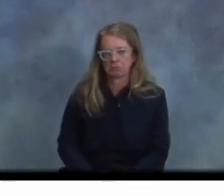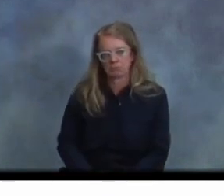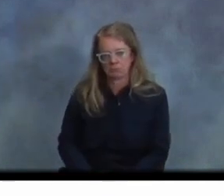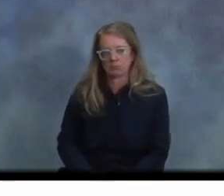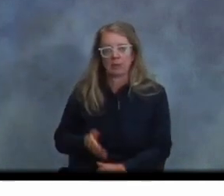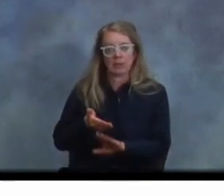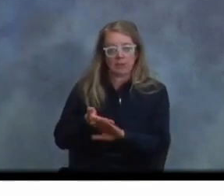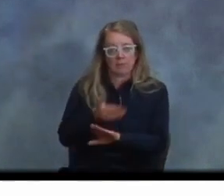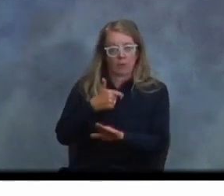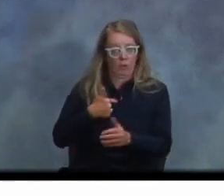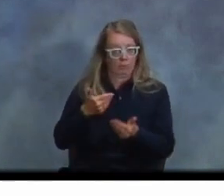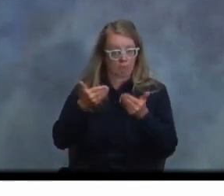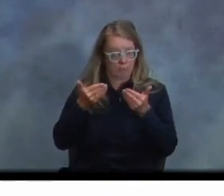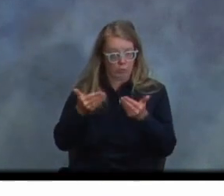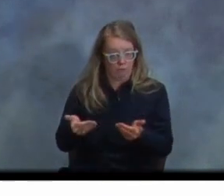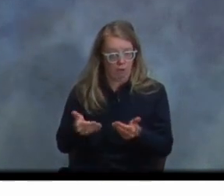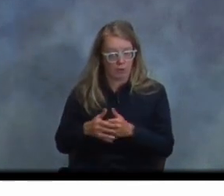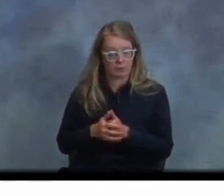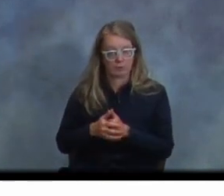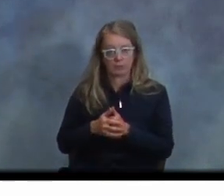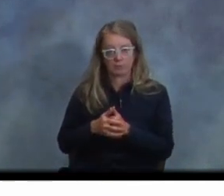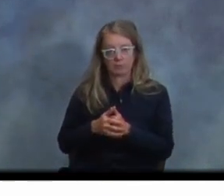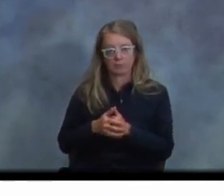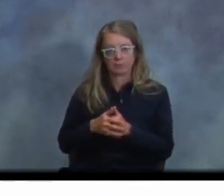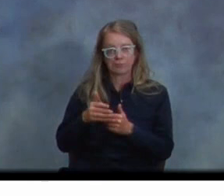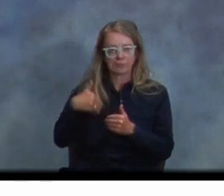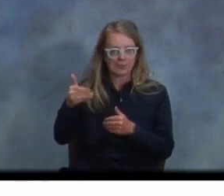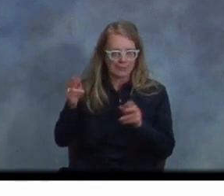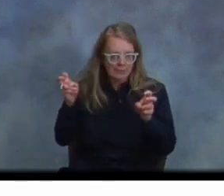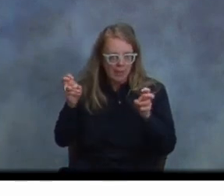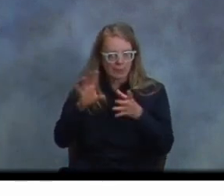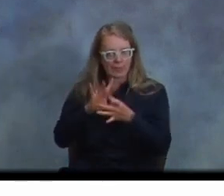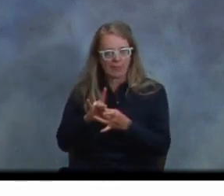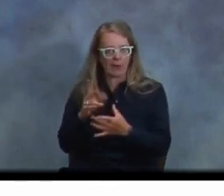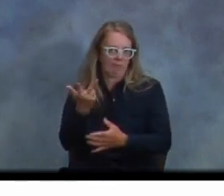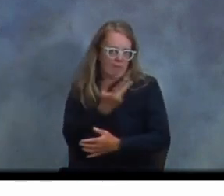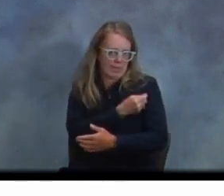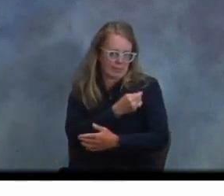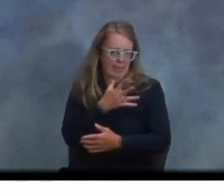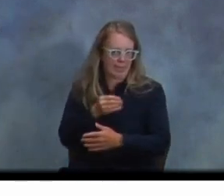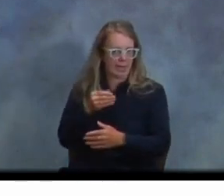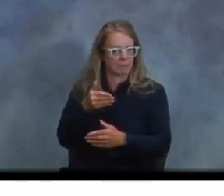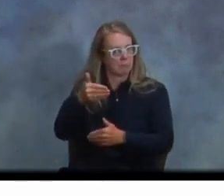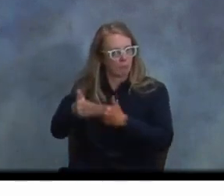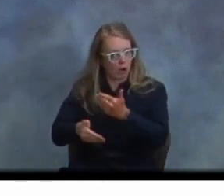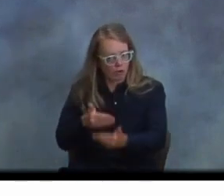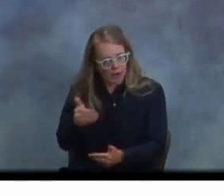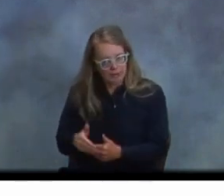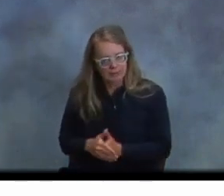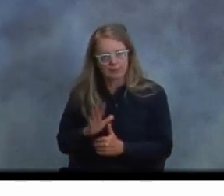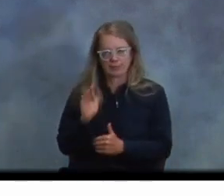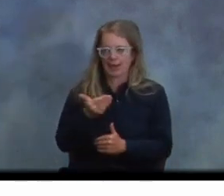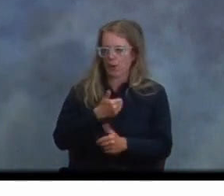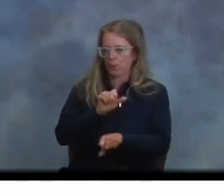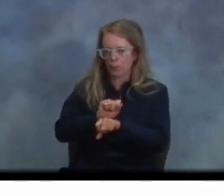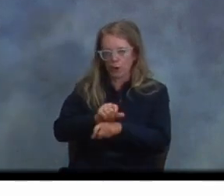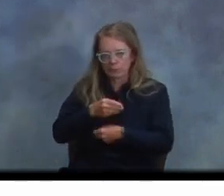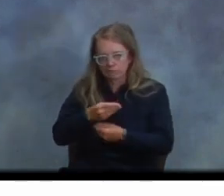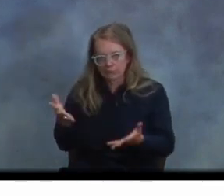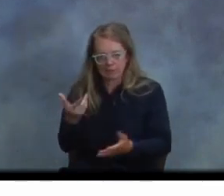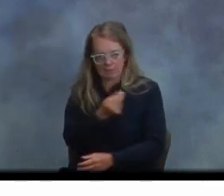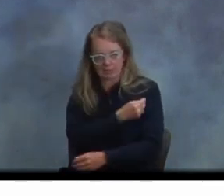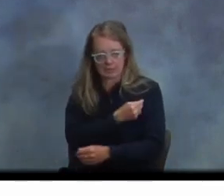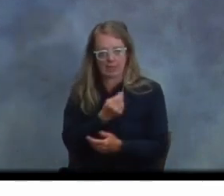So before moving on and switching gears to our vaccine progress and our vaccine efforts, I wanted